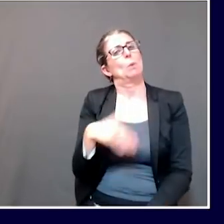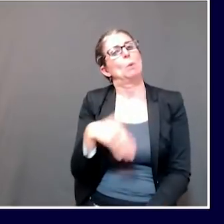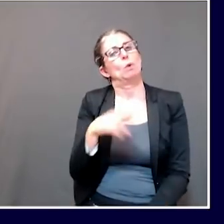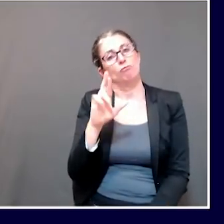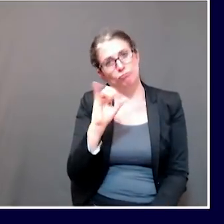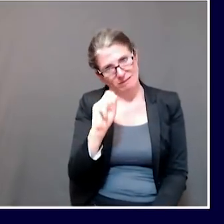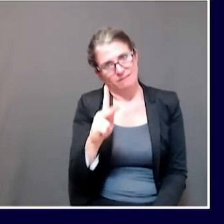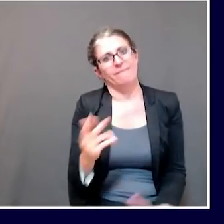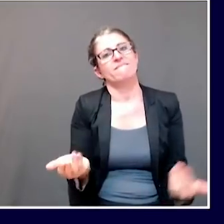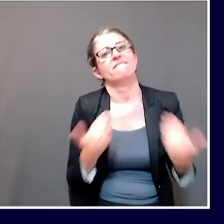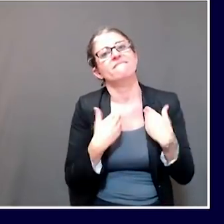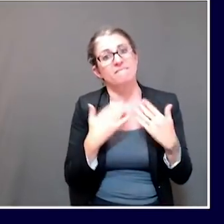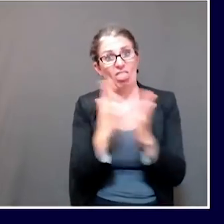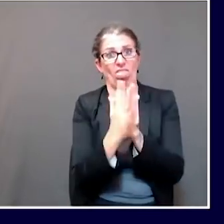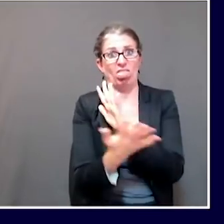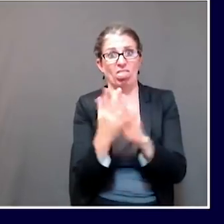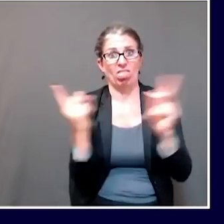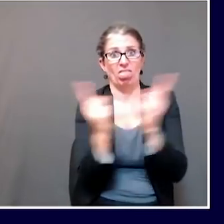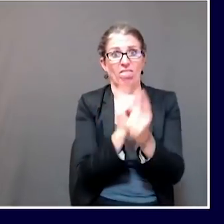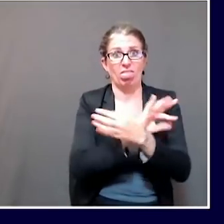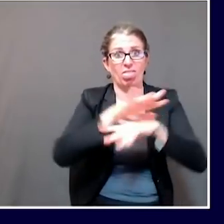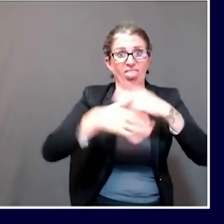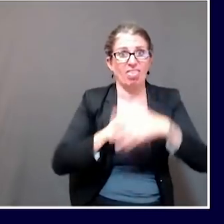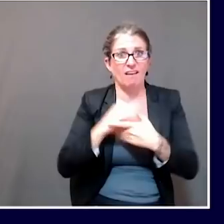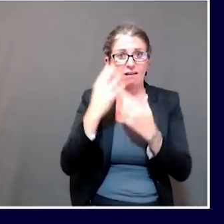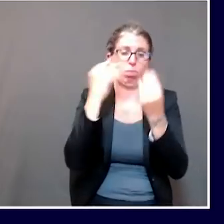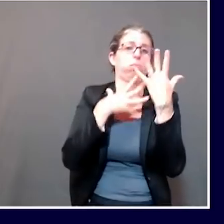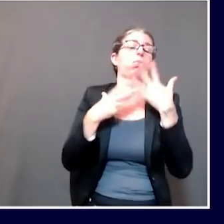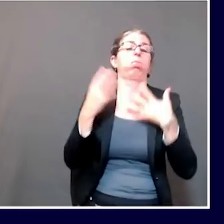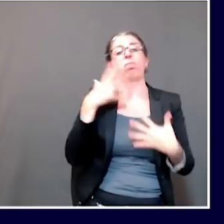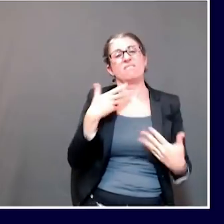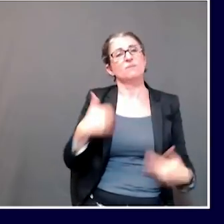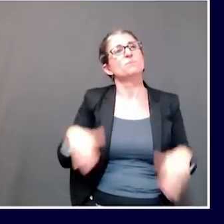The reason I think there's still discussion around it is that,